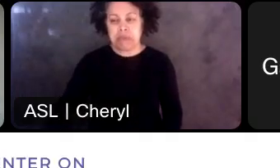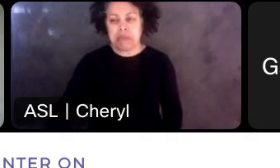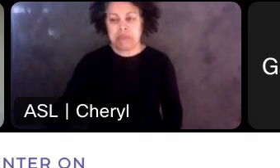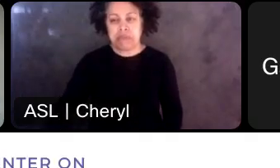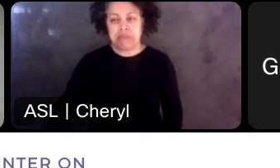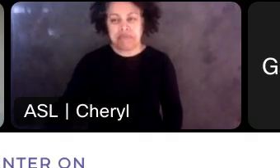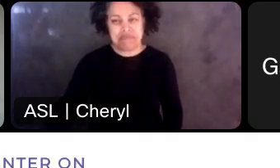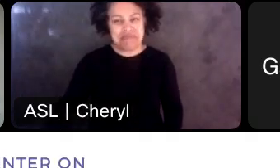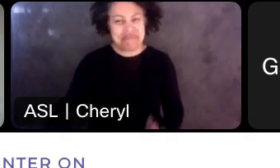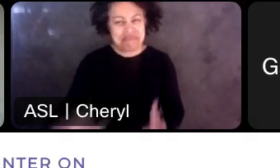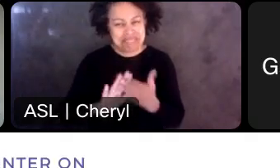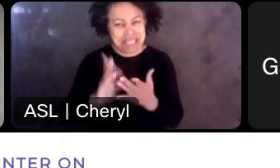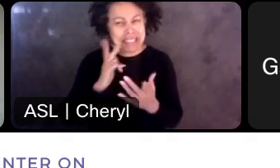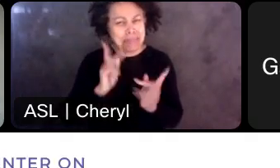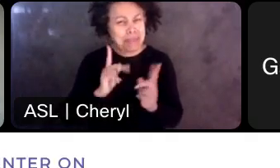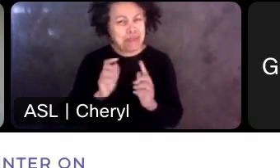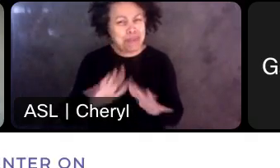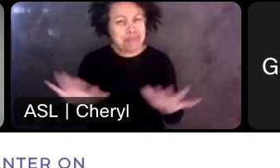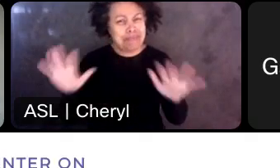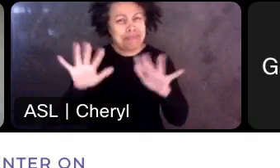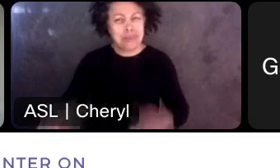So nice to see people from all over.